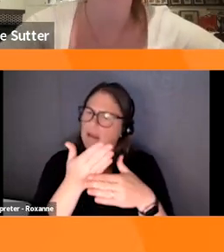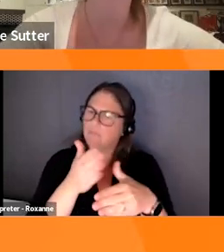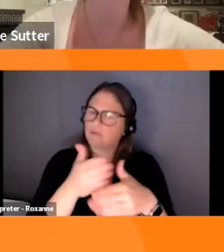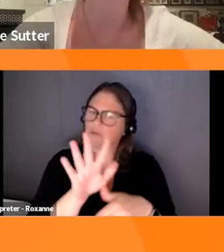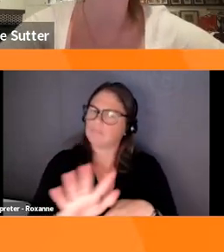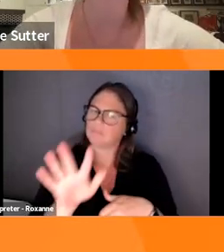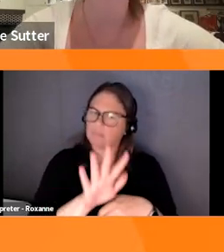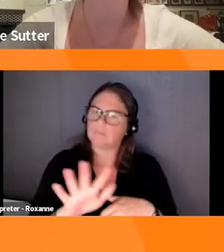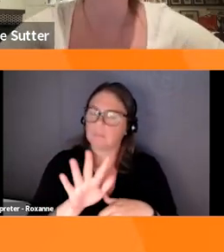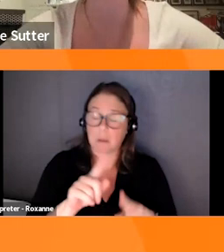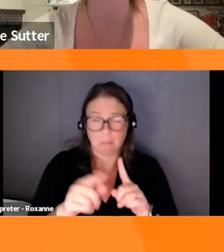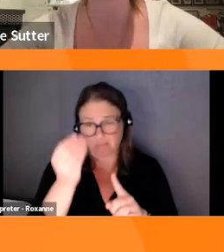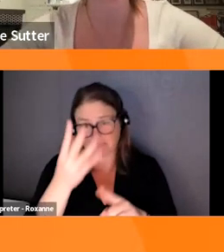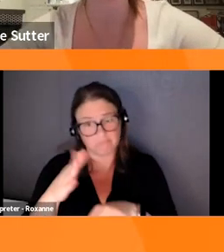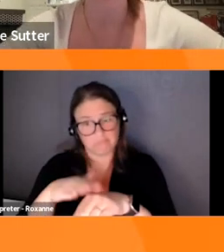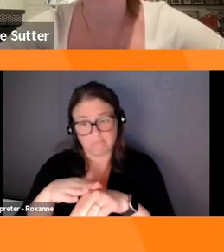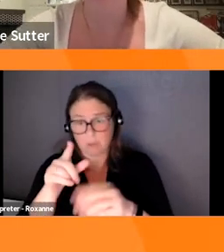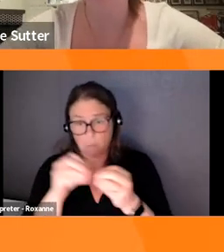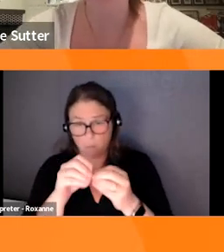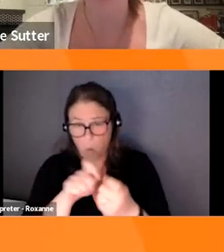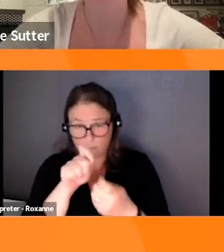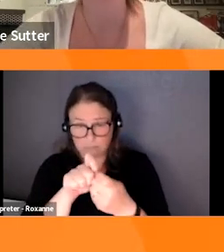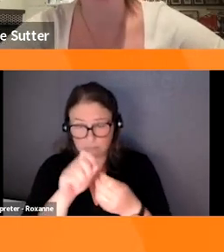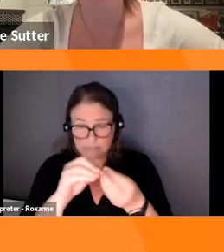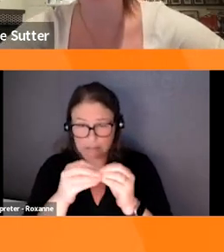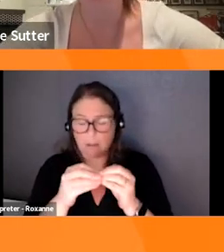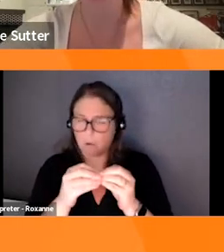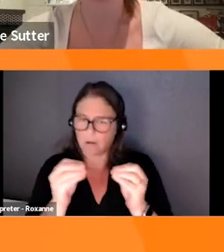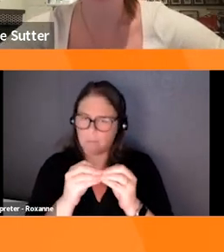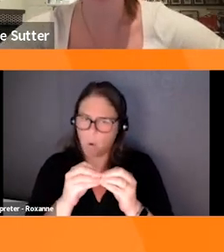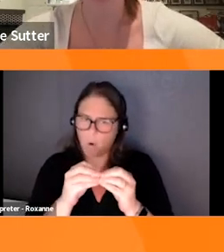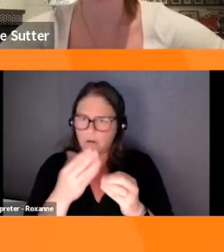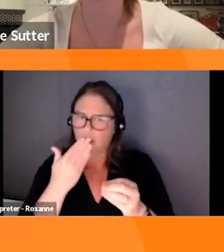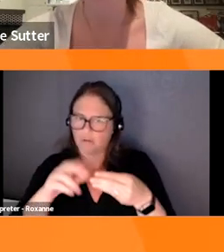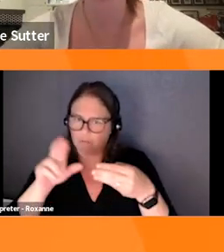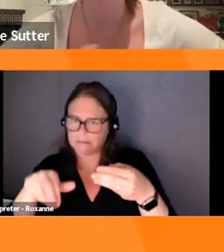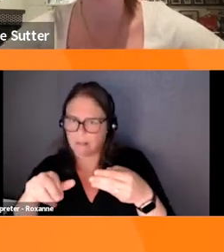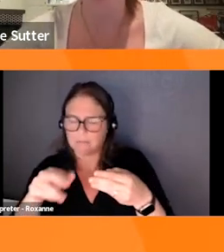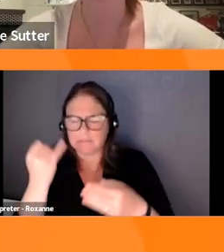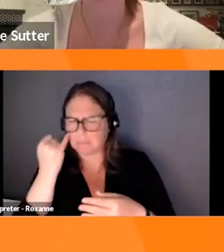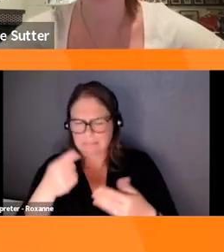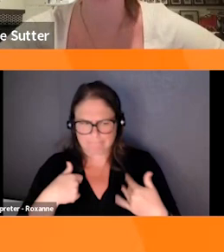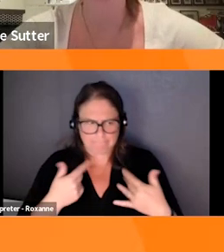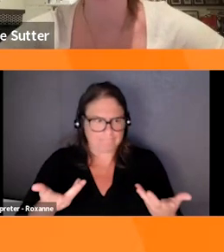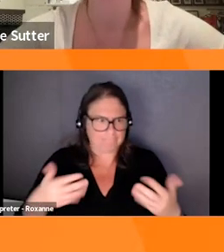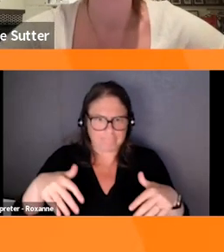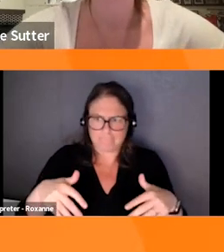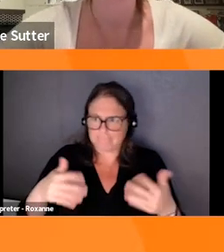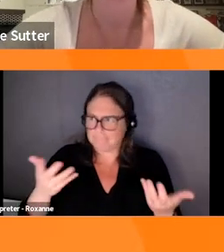the more accurate your results will be. But it is okay if you don't have the exact number to give a little bit of an